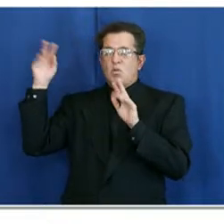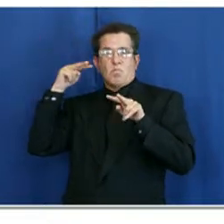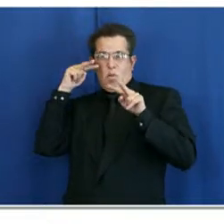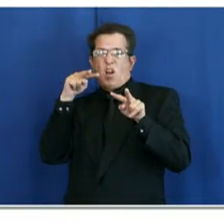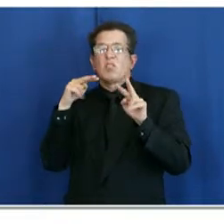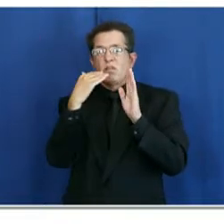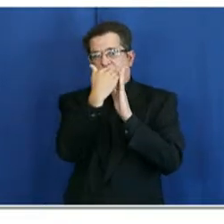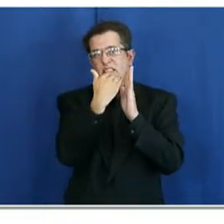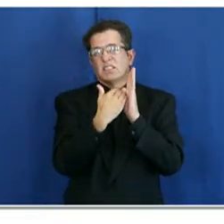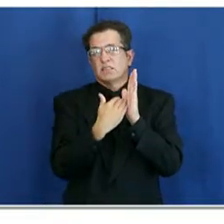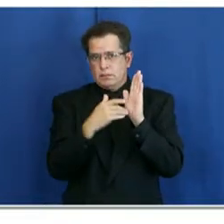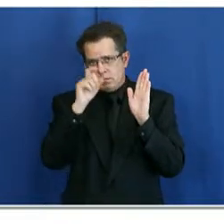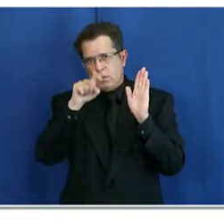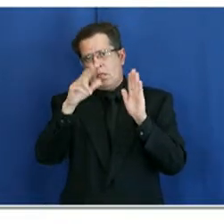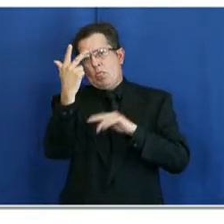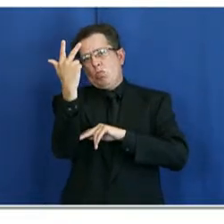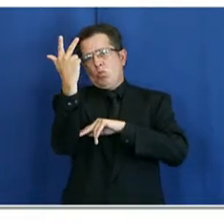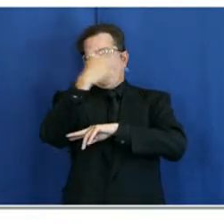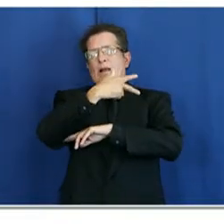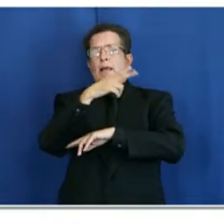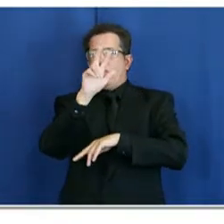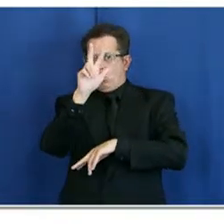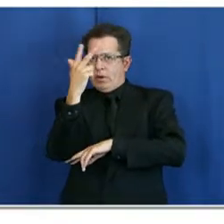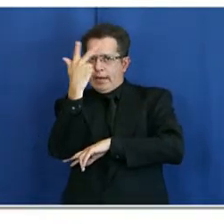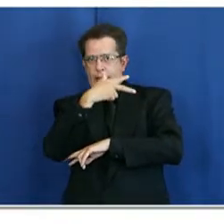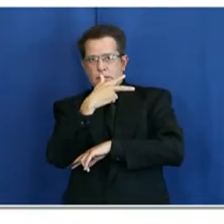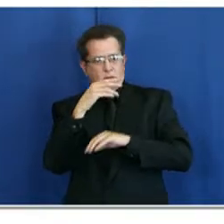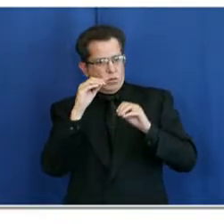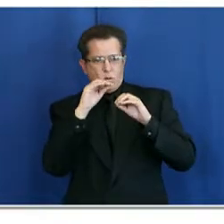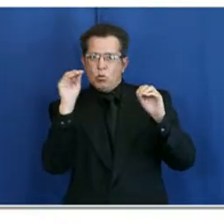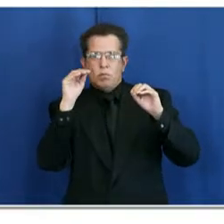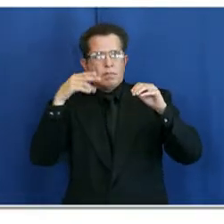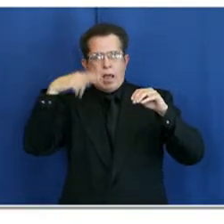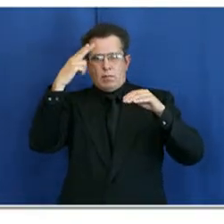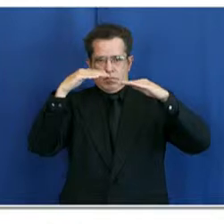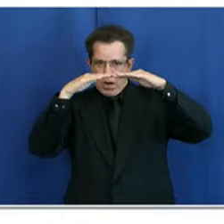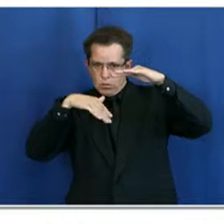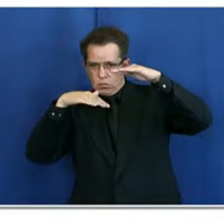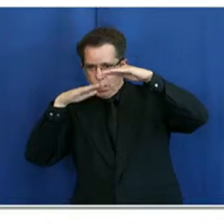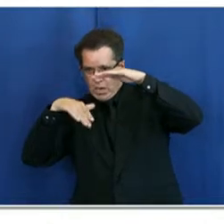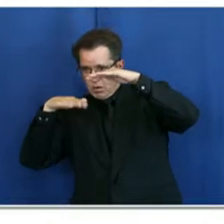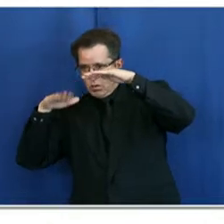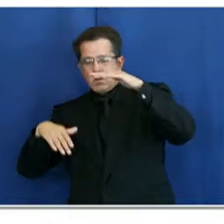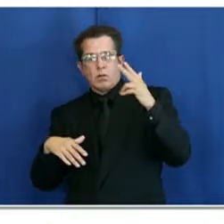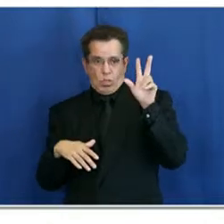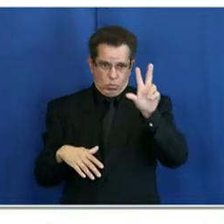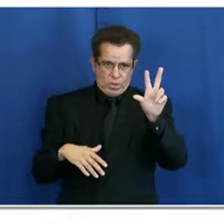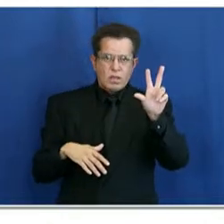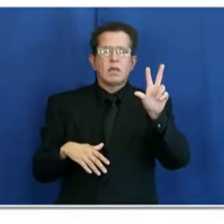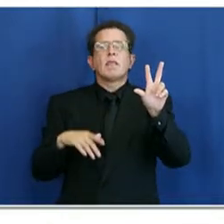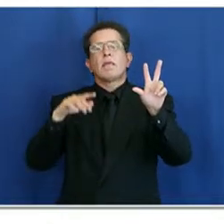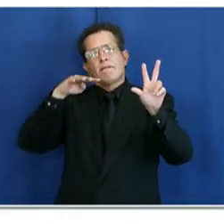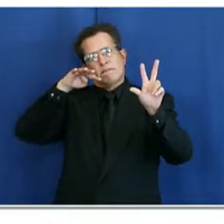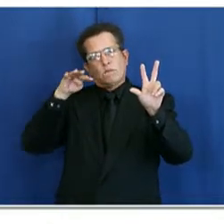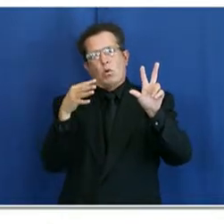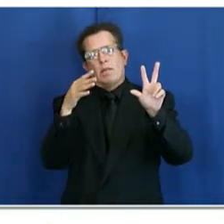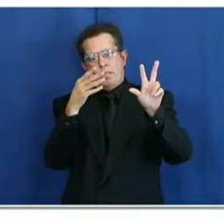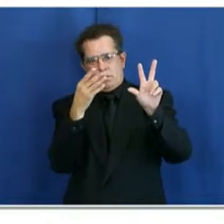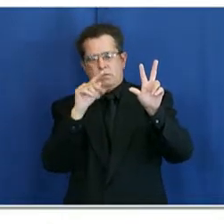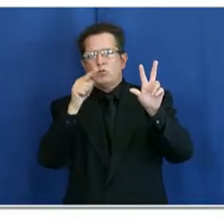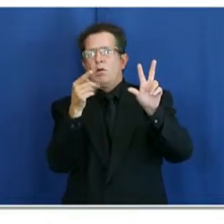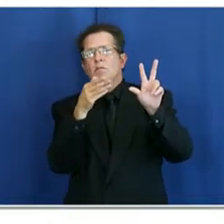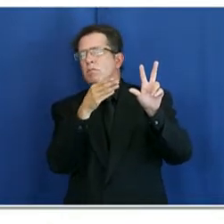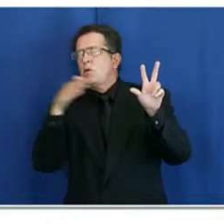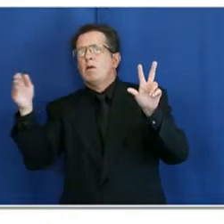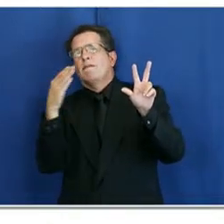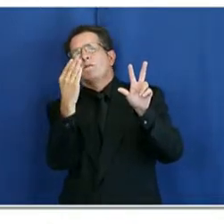monitoring, well, at least have 3 days of non-elevated data. And then on the 4th day, that will begin day 1 of a